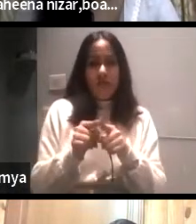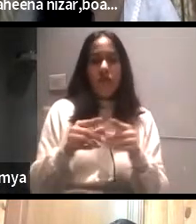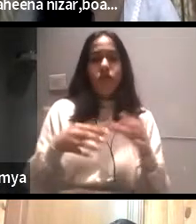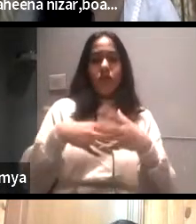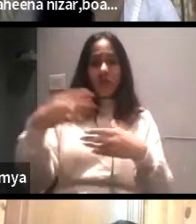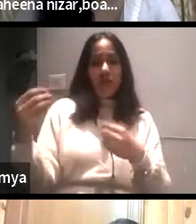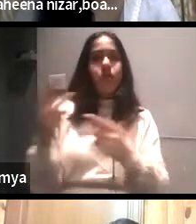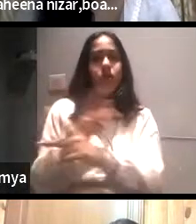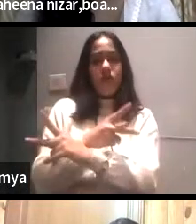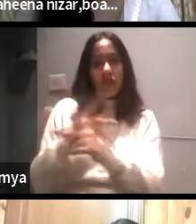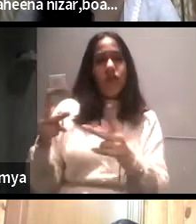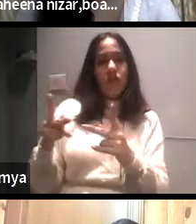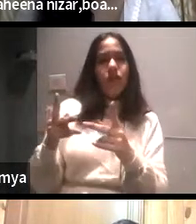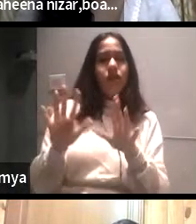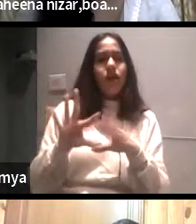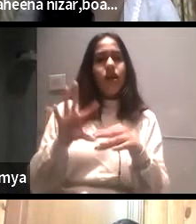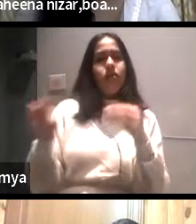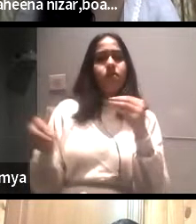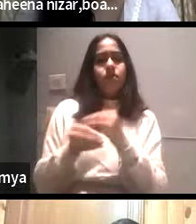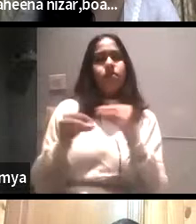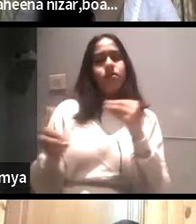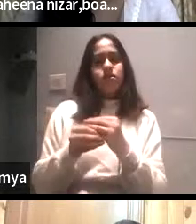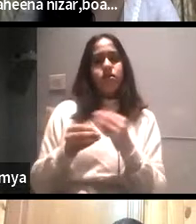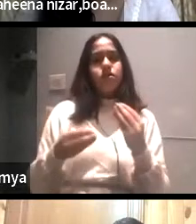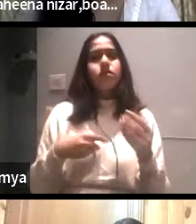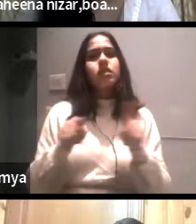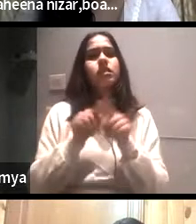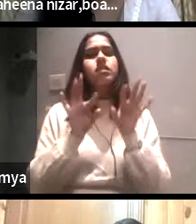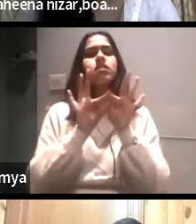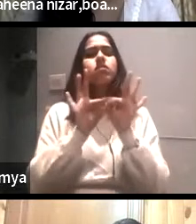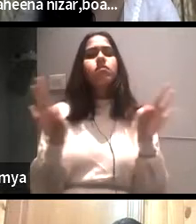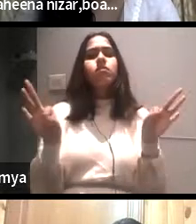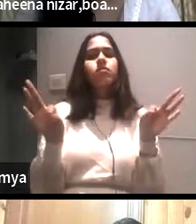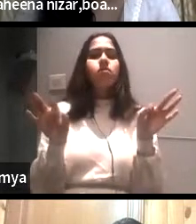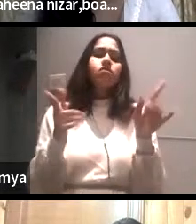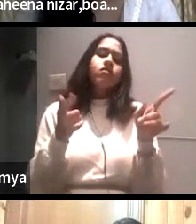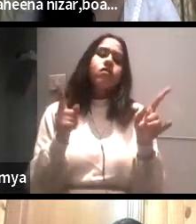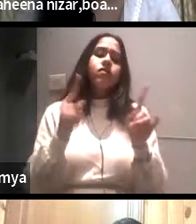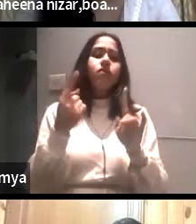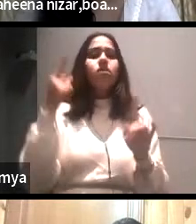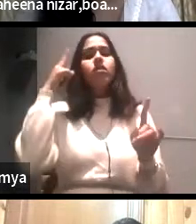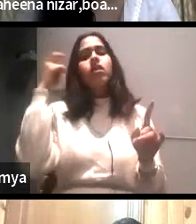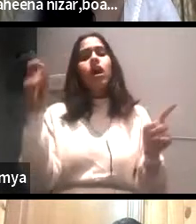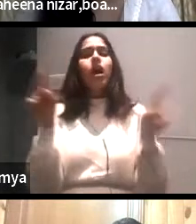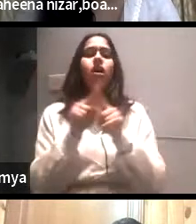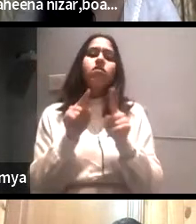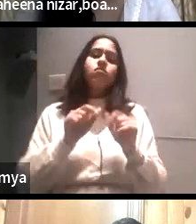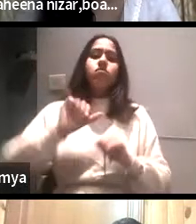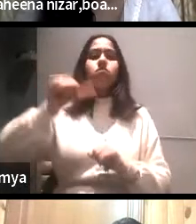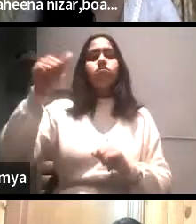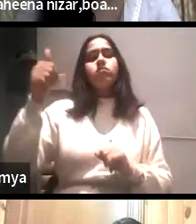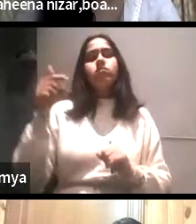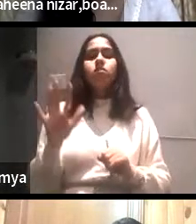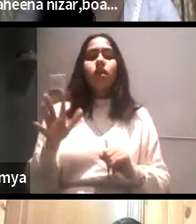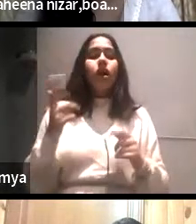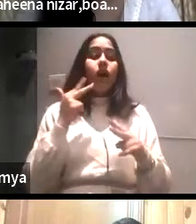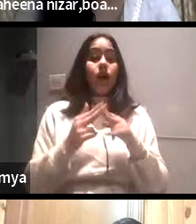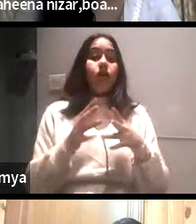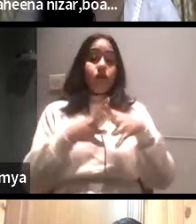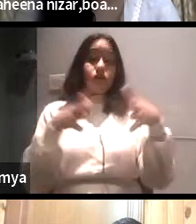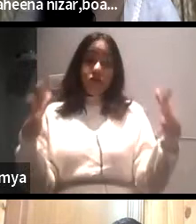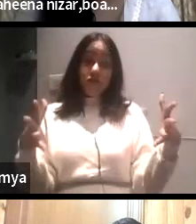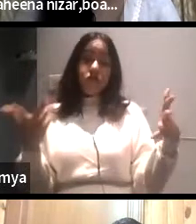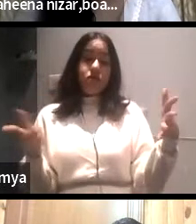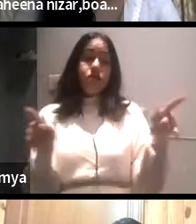done massive things, but also on a day-to-day basis, it's just simply people being successful in the field of accounts, media,